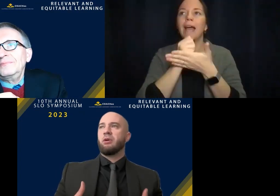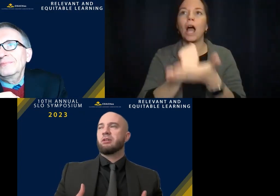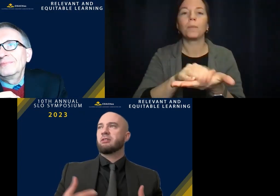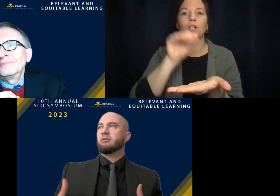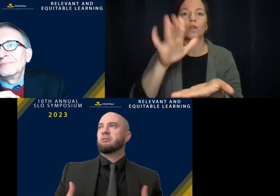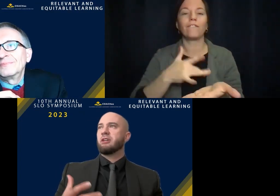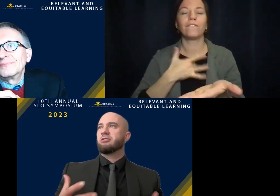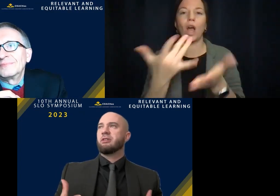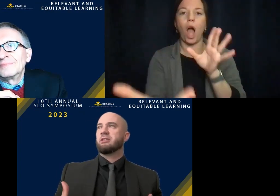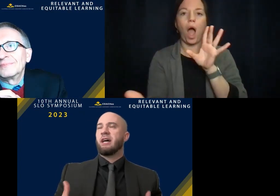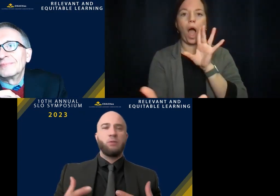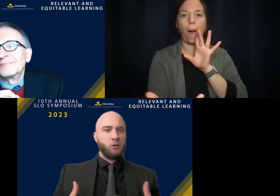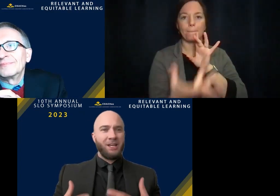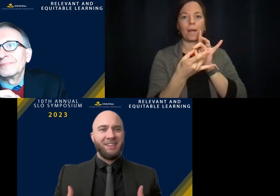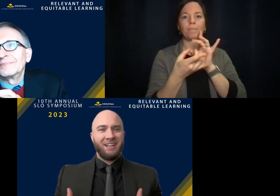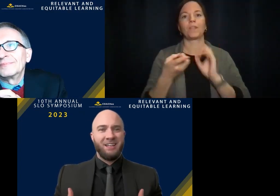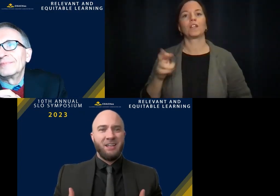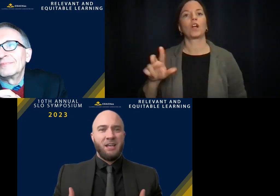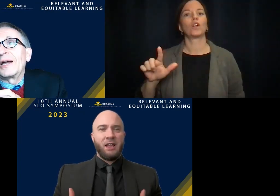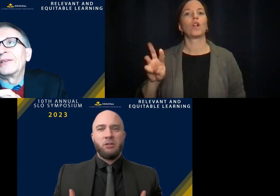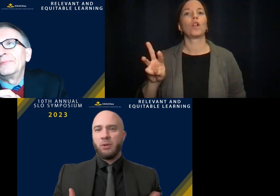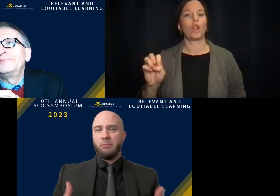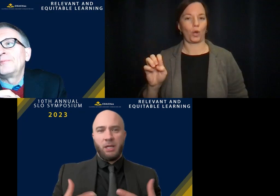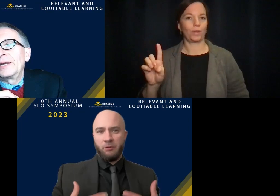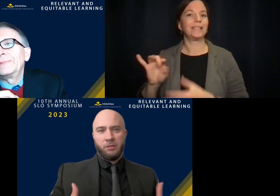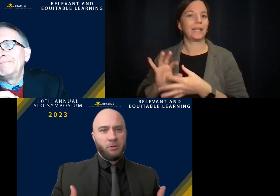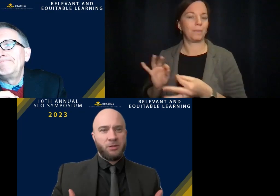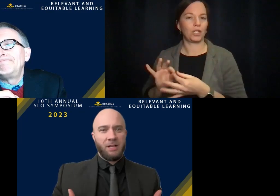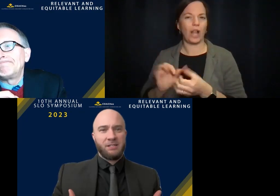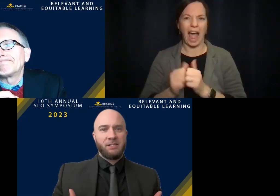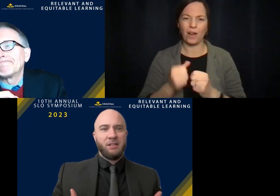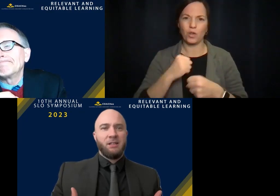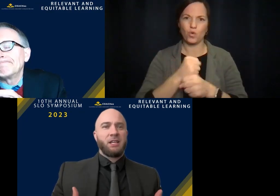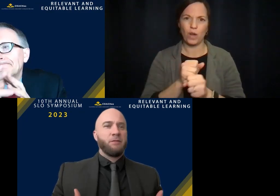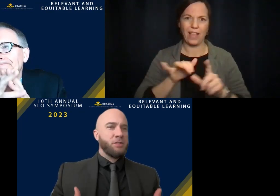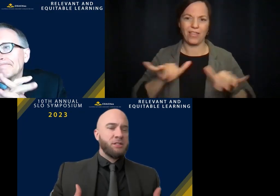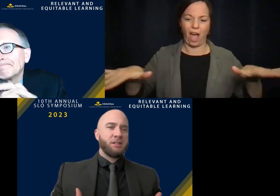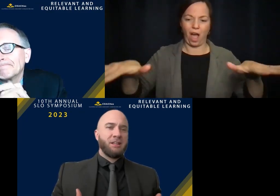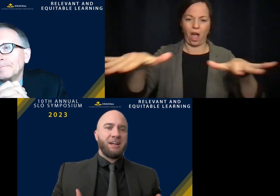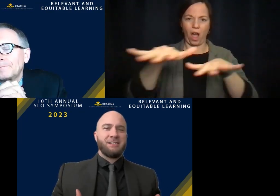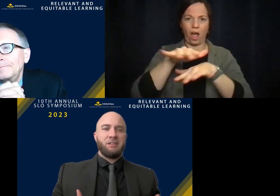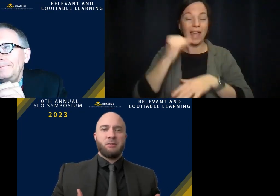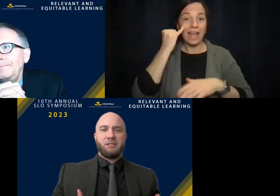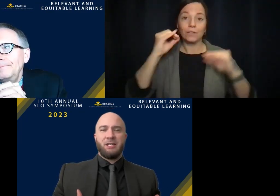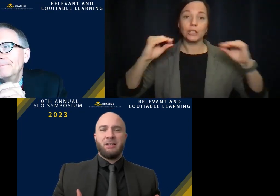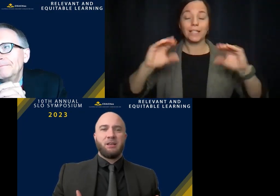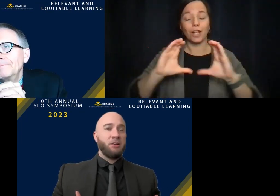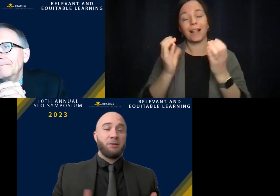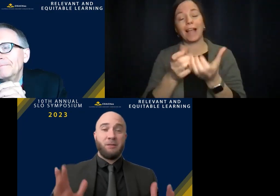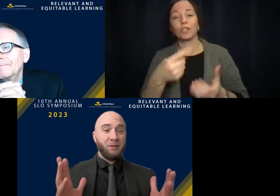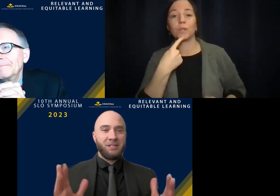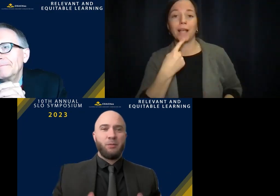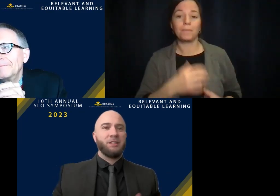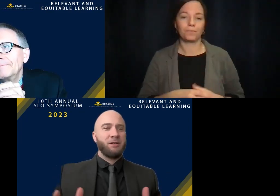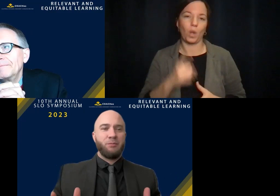feeling of belong. Dr. Lowe touched on this, is how do we create that? And how do you bring meaningfulness to your class? Like if you're teaching a class and you're saying like, and